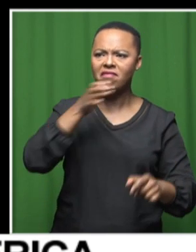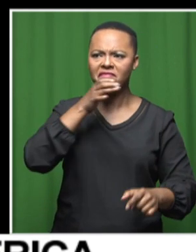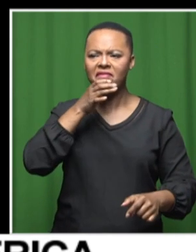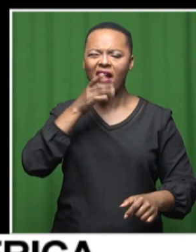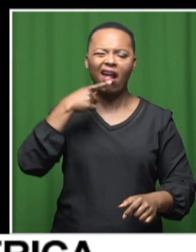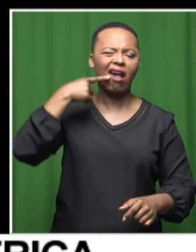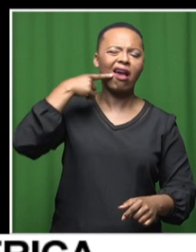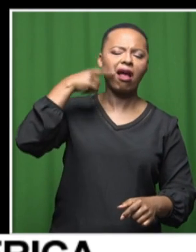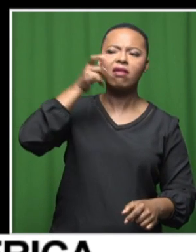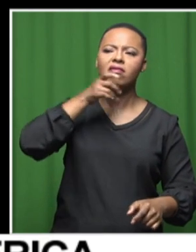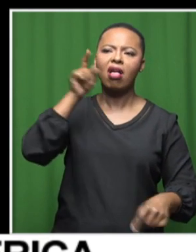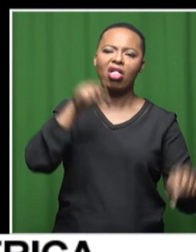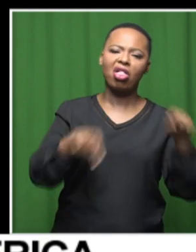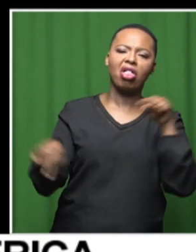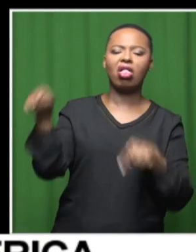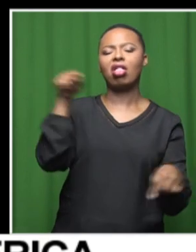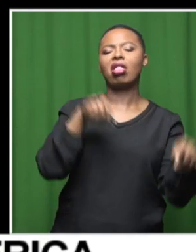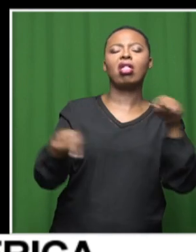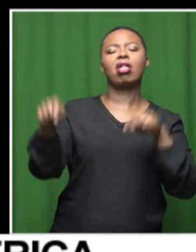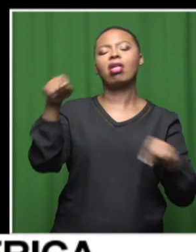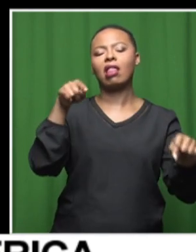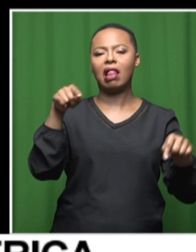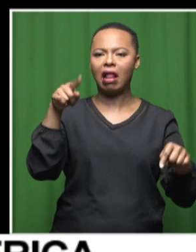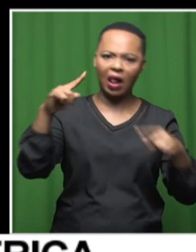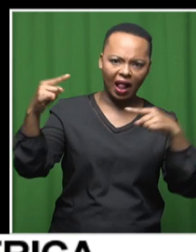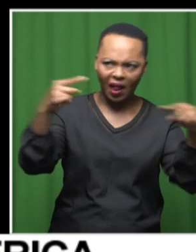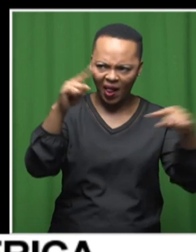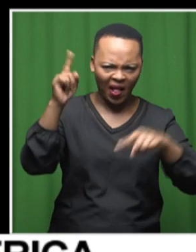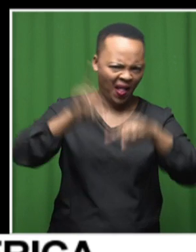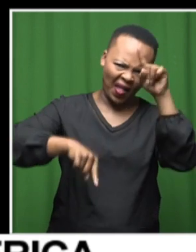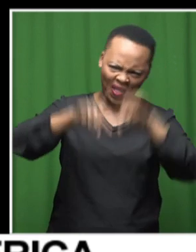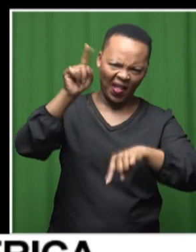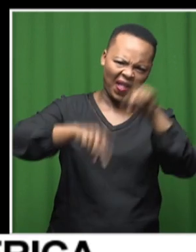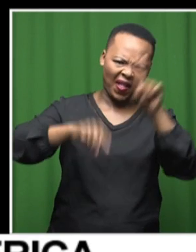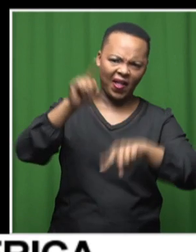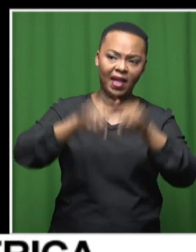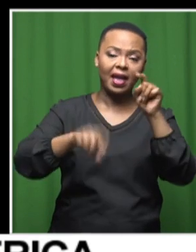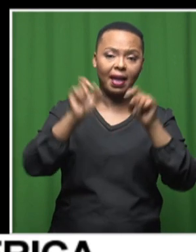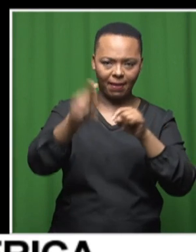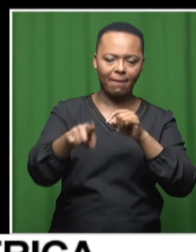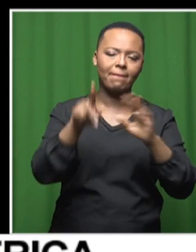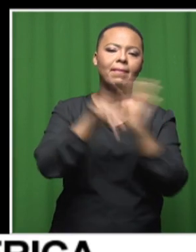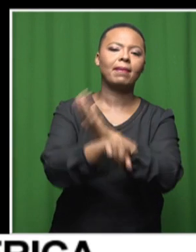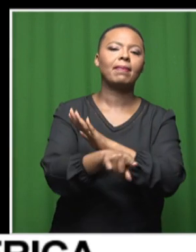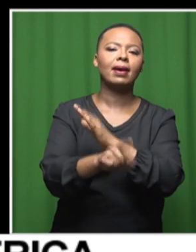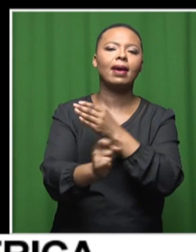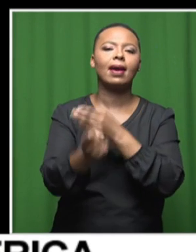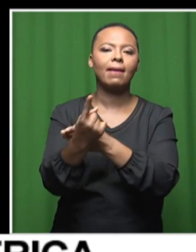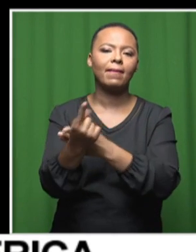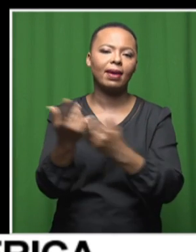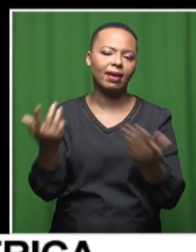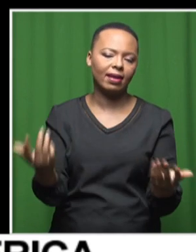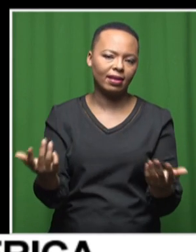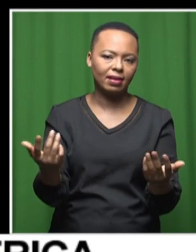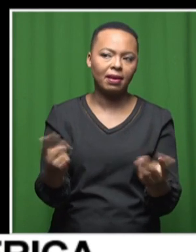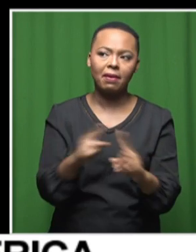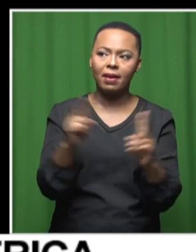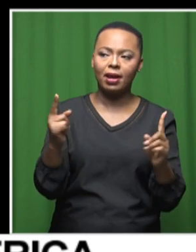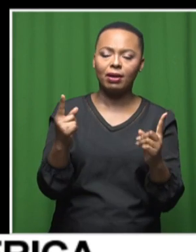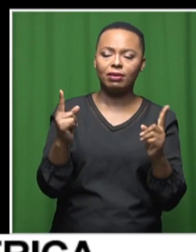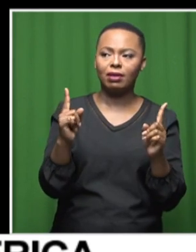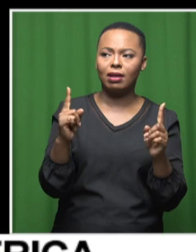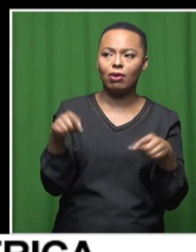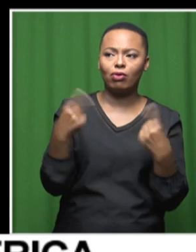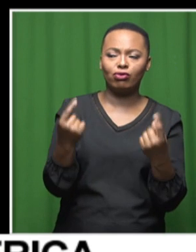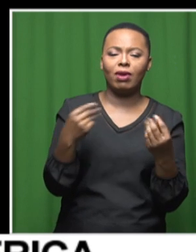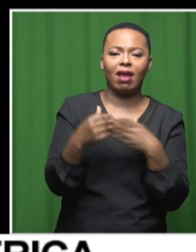drink. That also contributes to our murders, but we can't do much about that because that happened behind the closed doors of